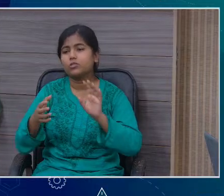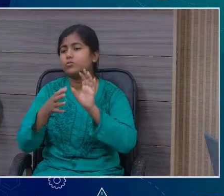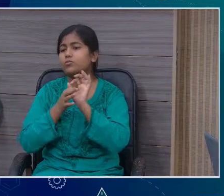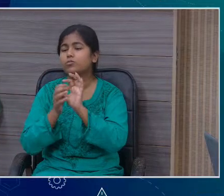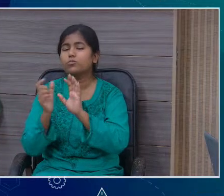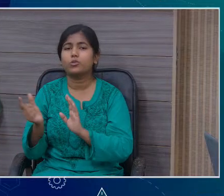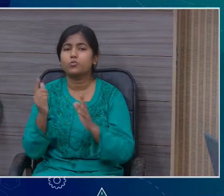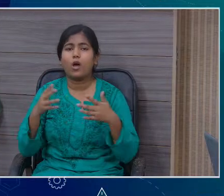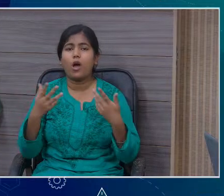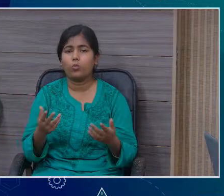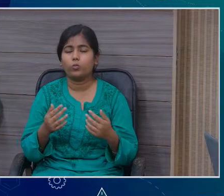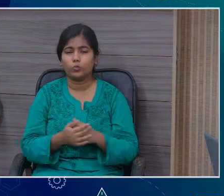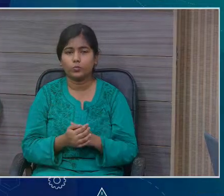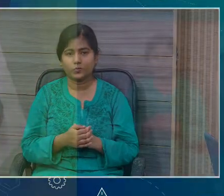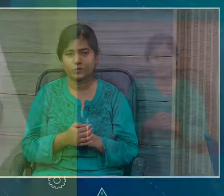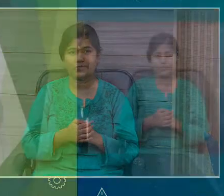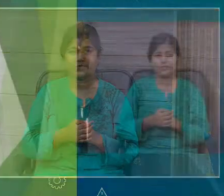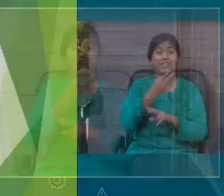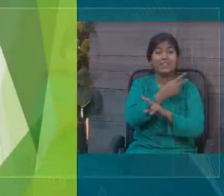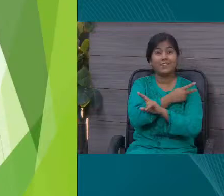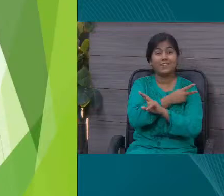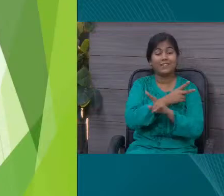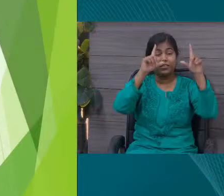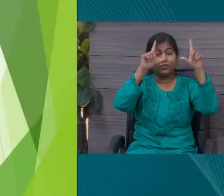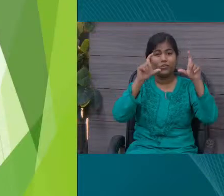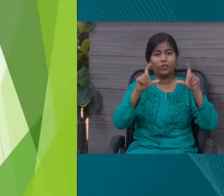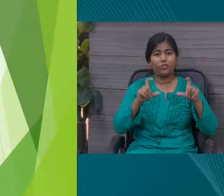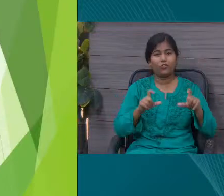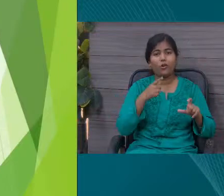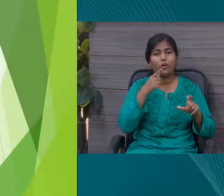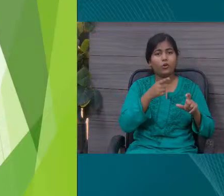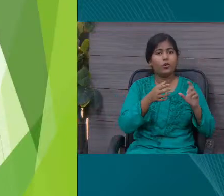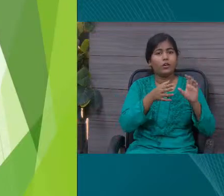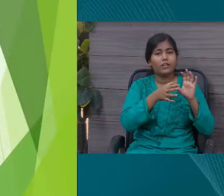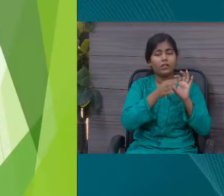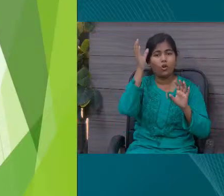flashcard you can see that it is a concept of rich and poor.